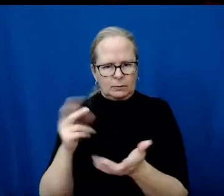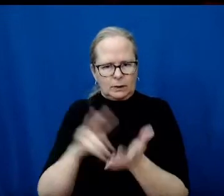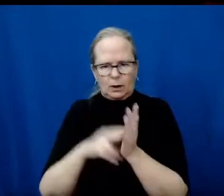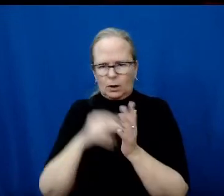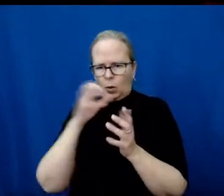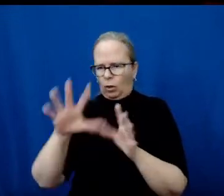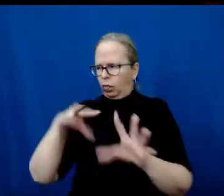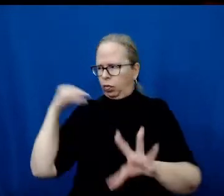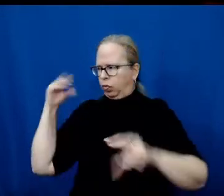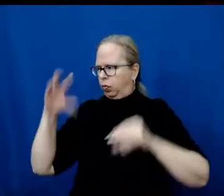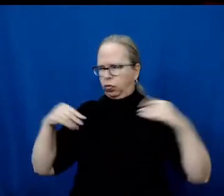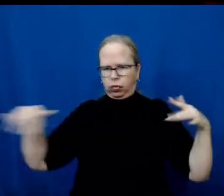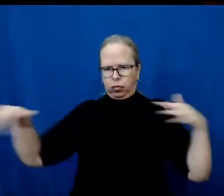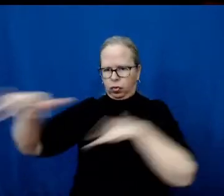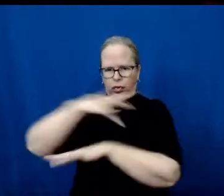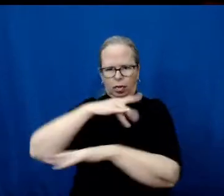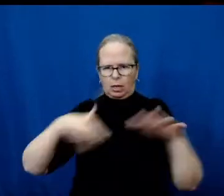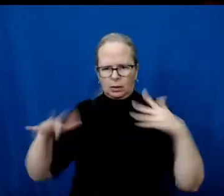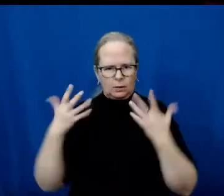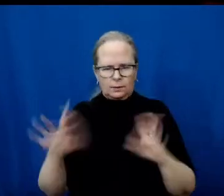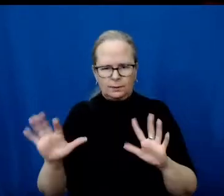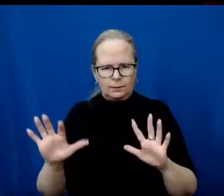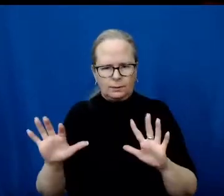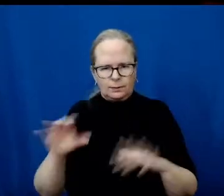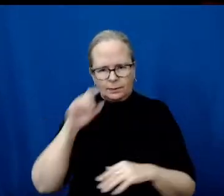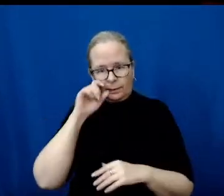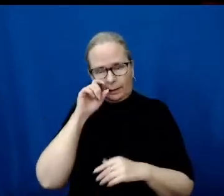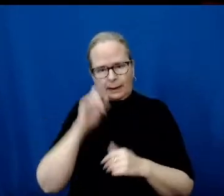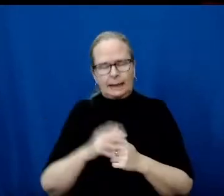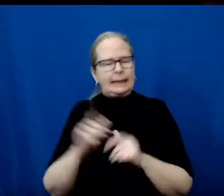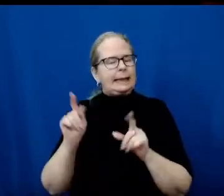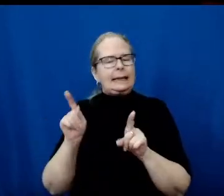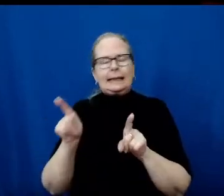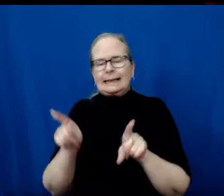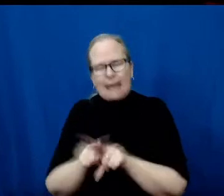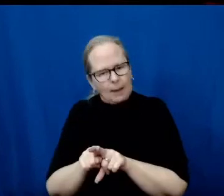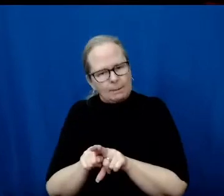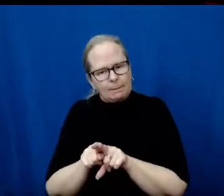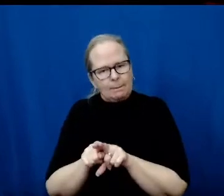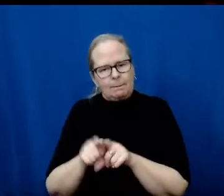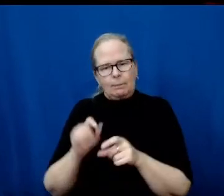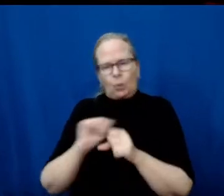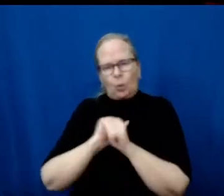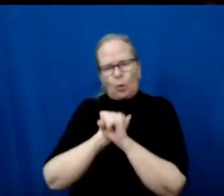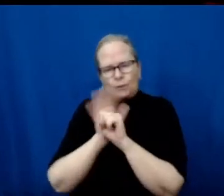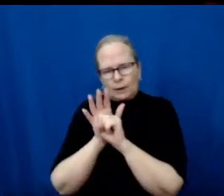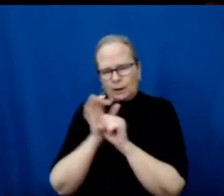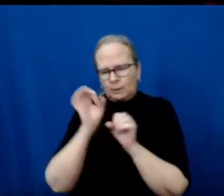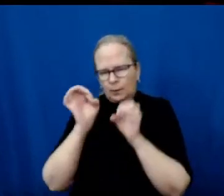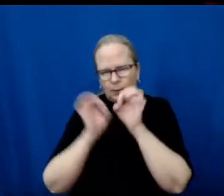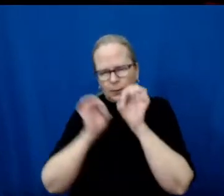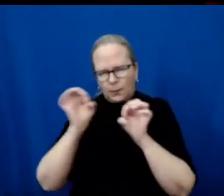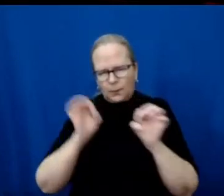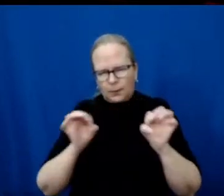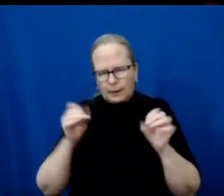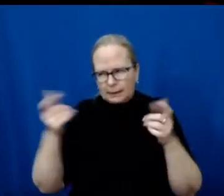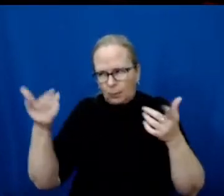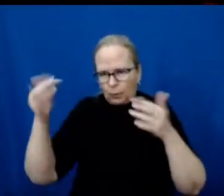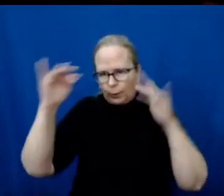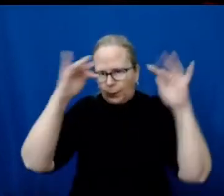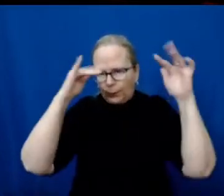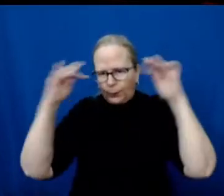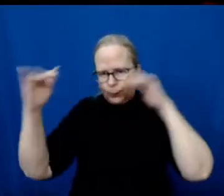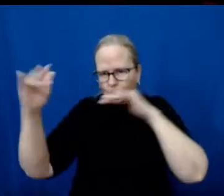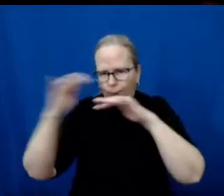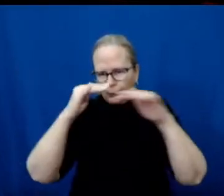know, those particulates move in the same way. And so she always had her parents move as far away from her room as she could. She was